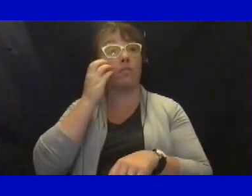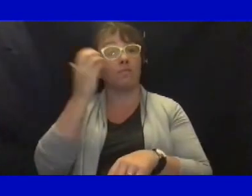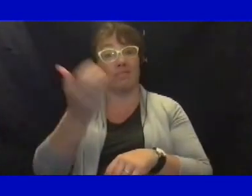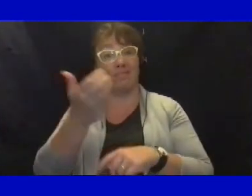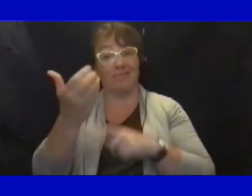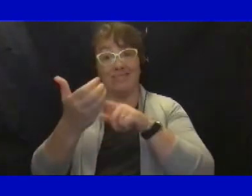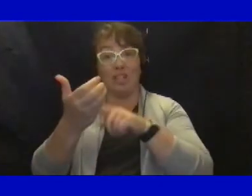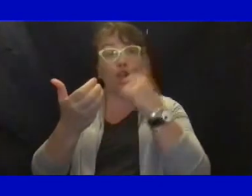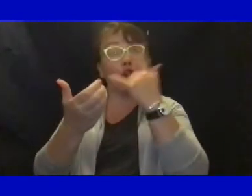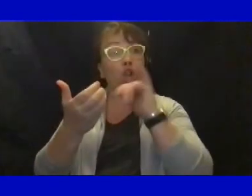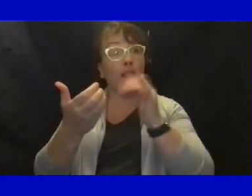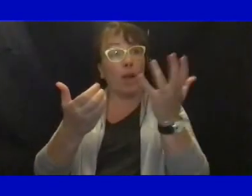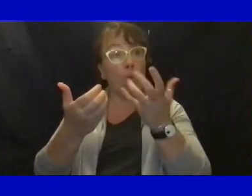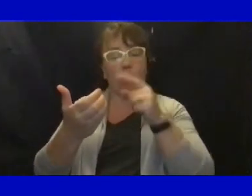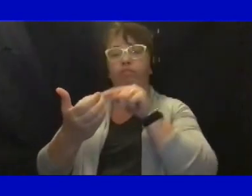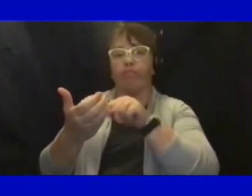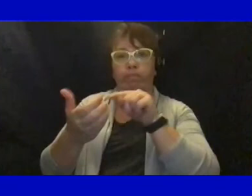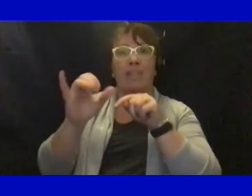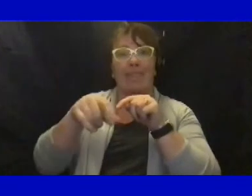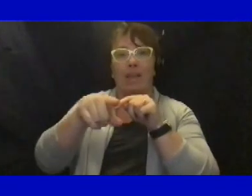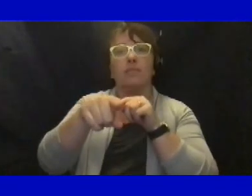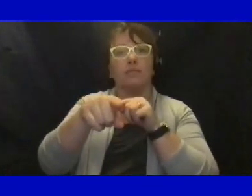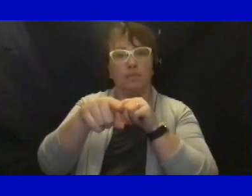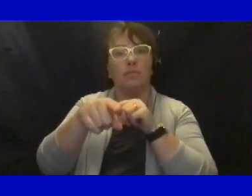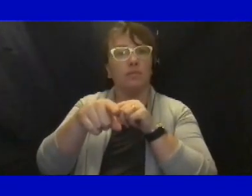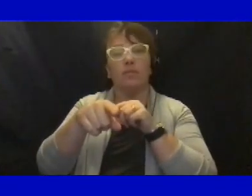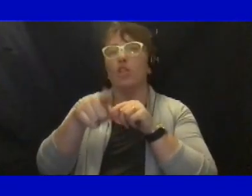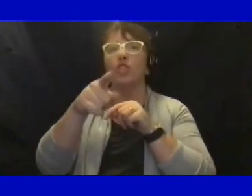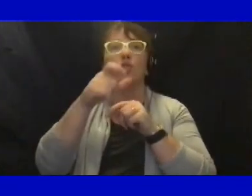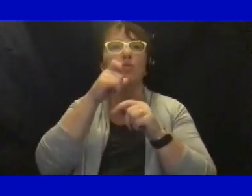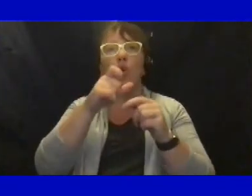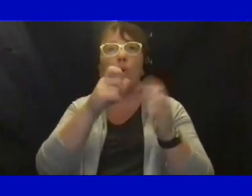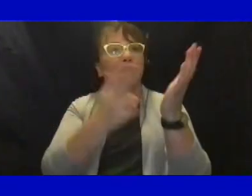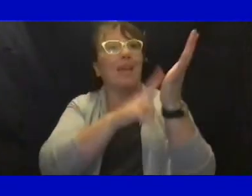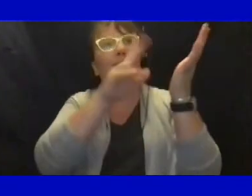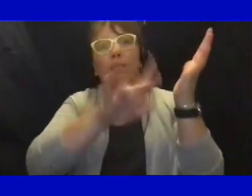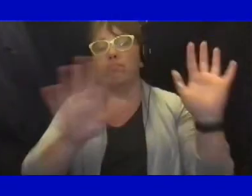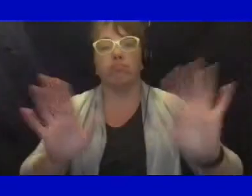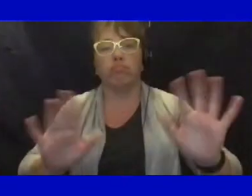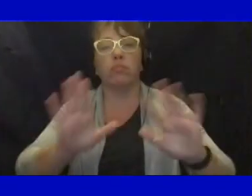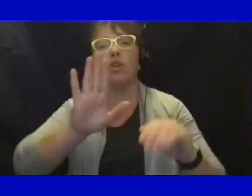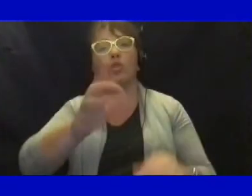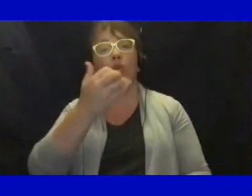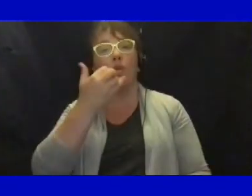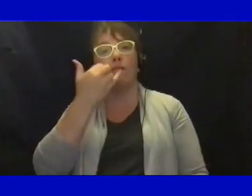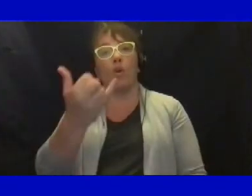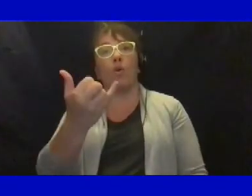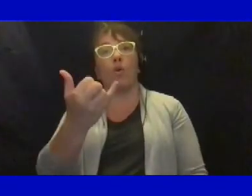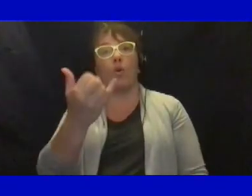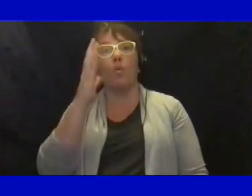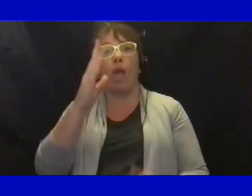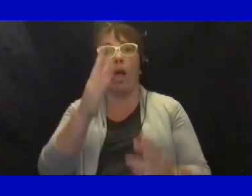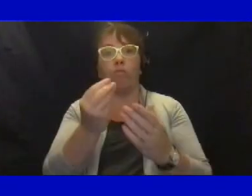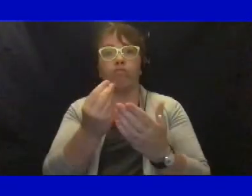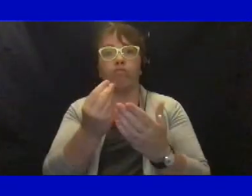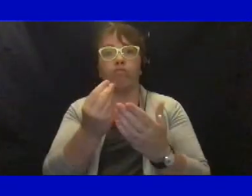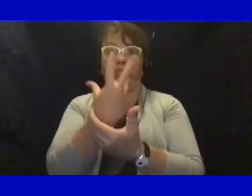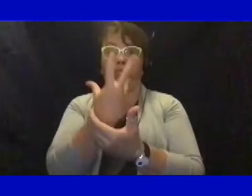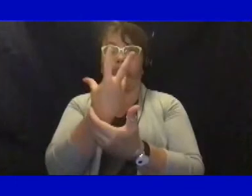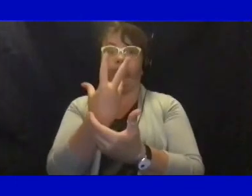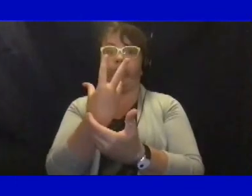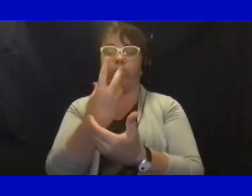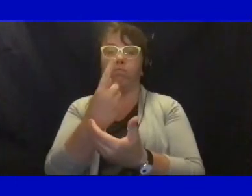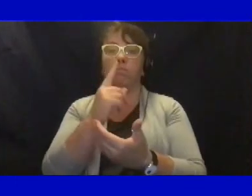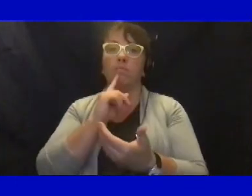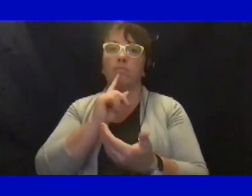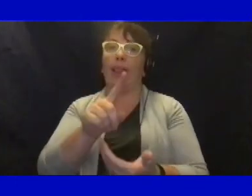You don't have to subscribe to it. You don't subscribe to it. The phone comes ready, right out of the box. And once we send the message out, it's